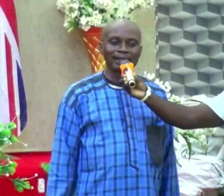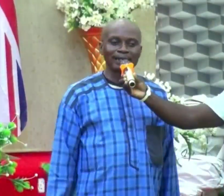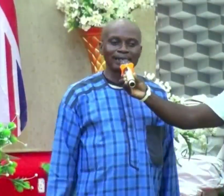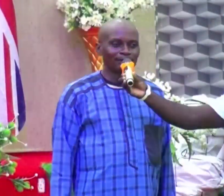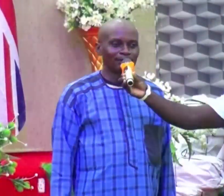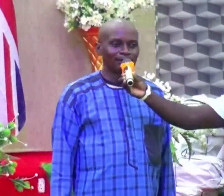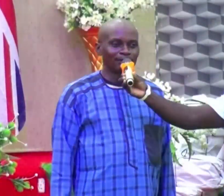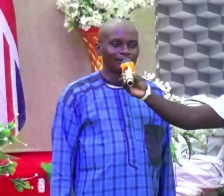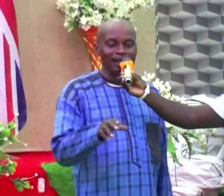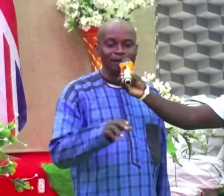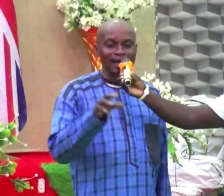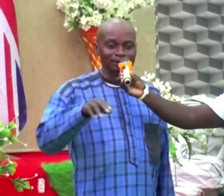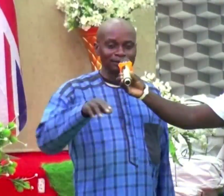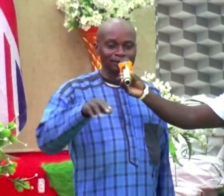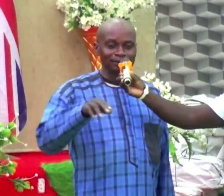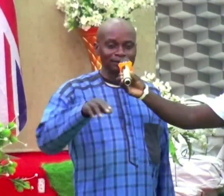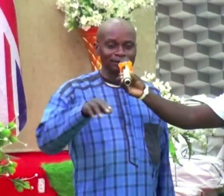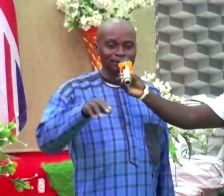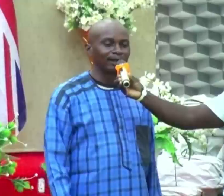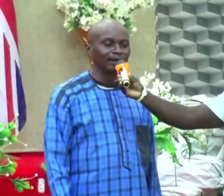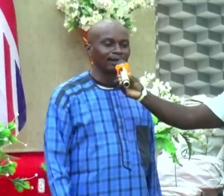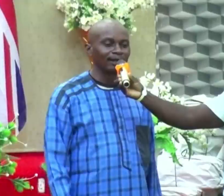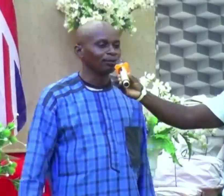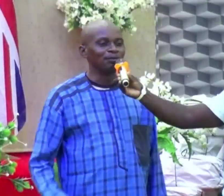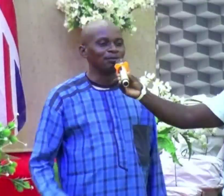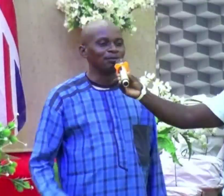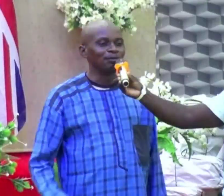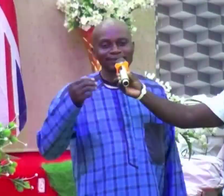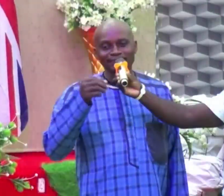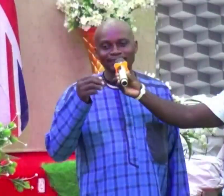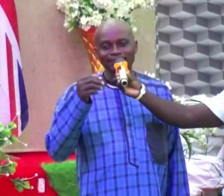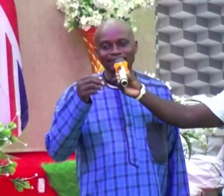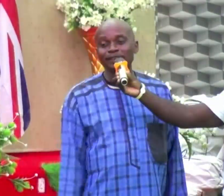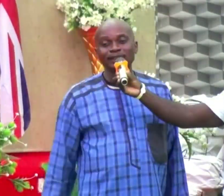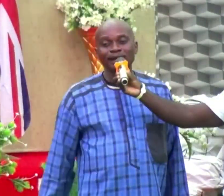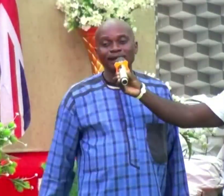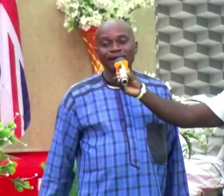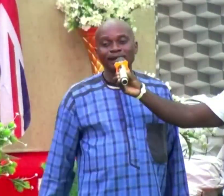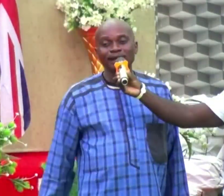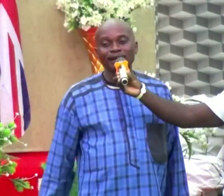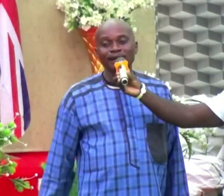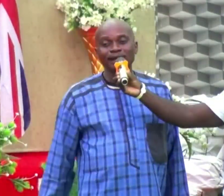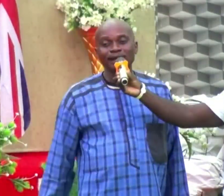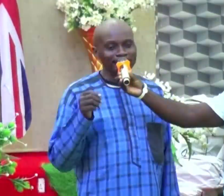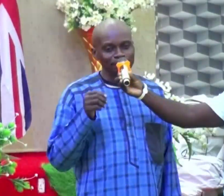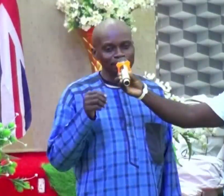sile bo bi emi ati won se jo wa nbe yen emi gbadura tinu tinu mo ni olohun baba sebi oba ati